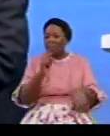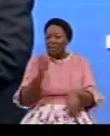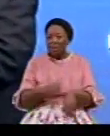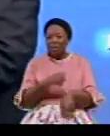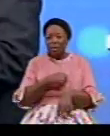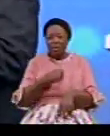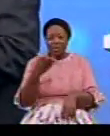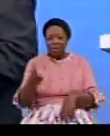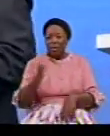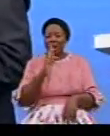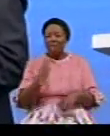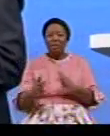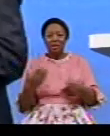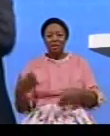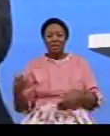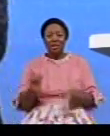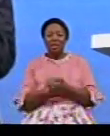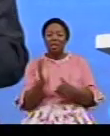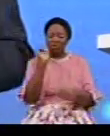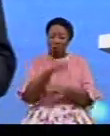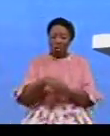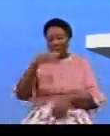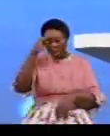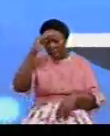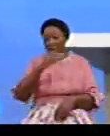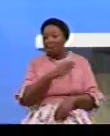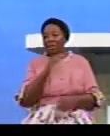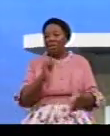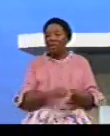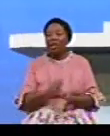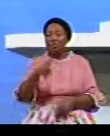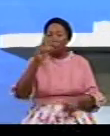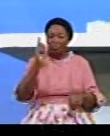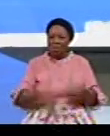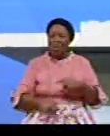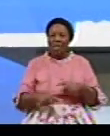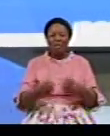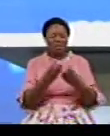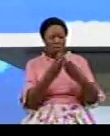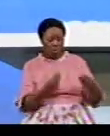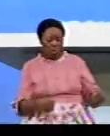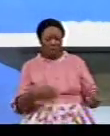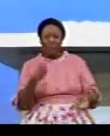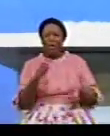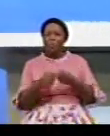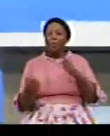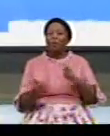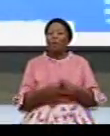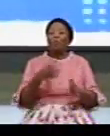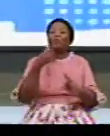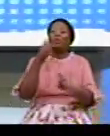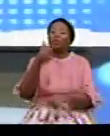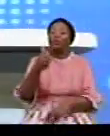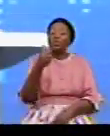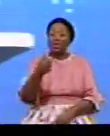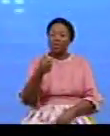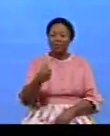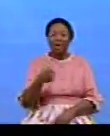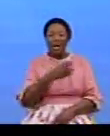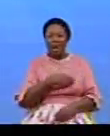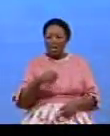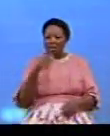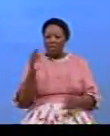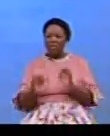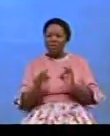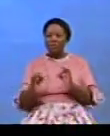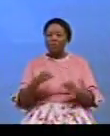as snow, even whiter than snow. And you cannot mistake that. Look at that. That's white. Look at this. This is